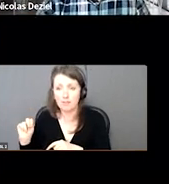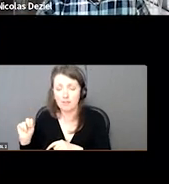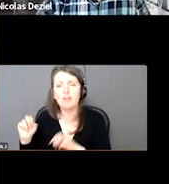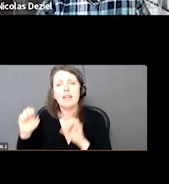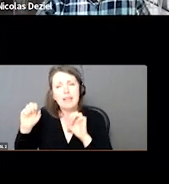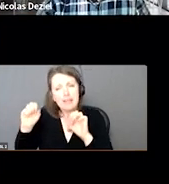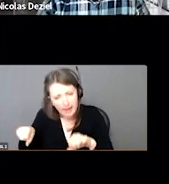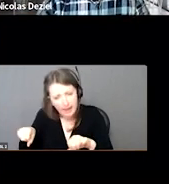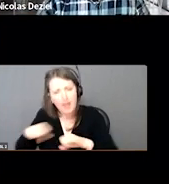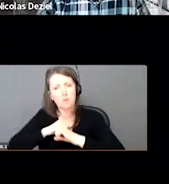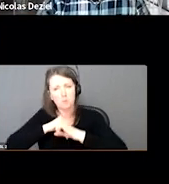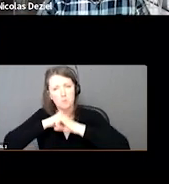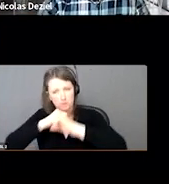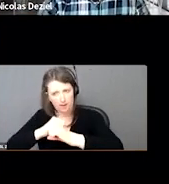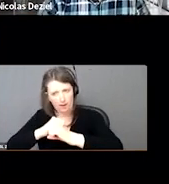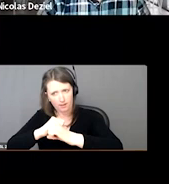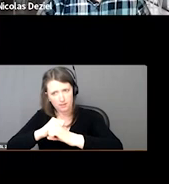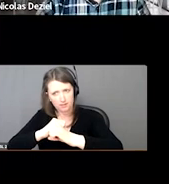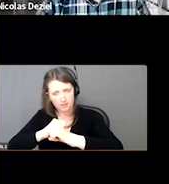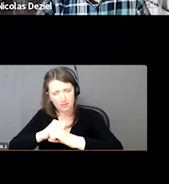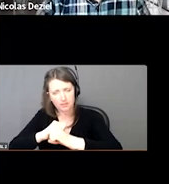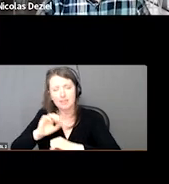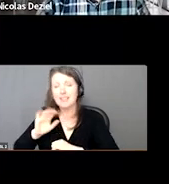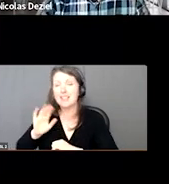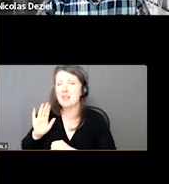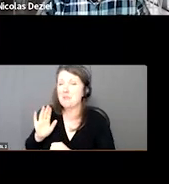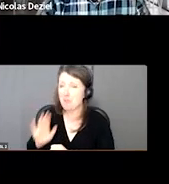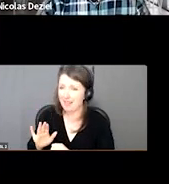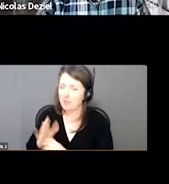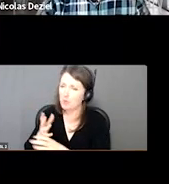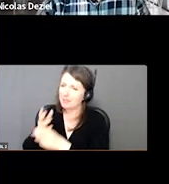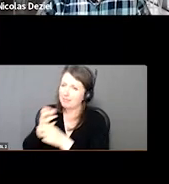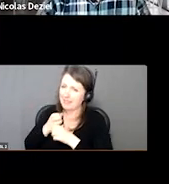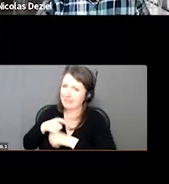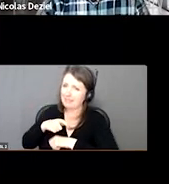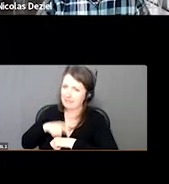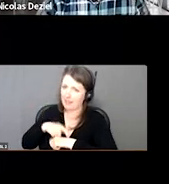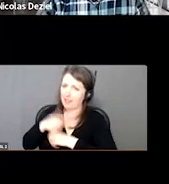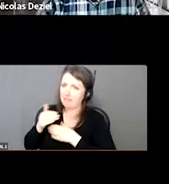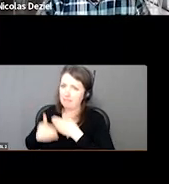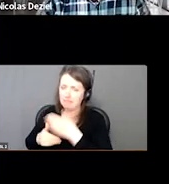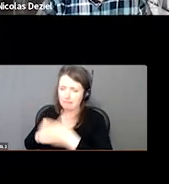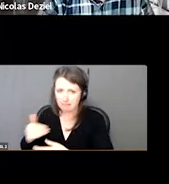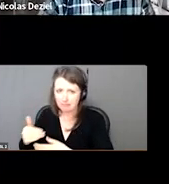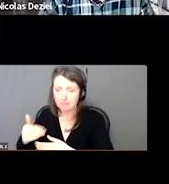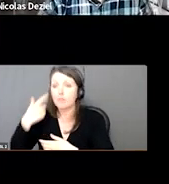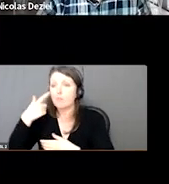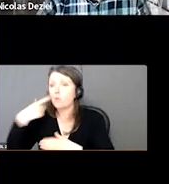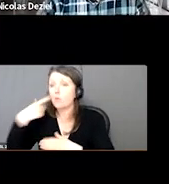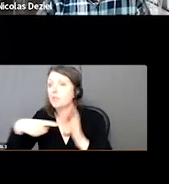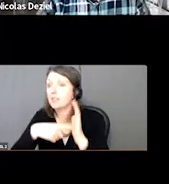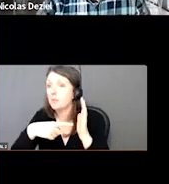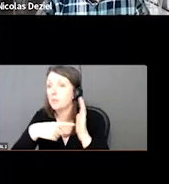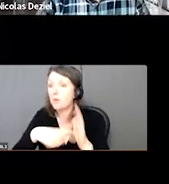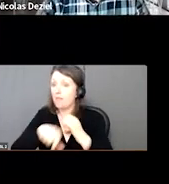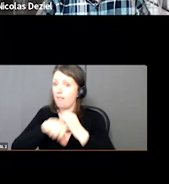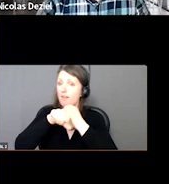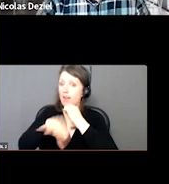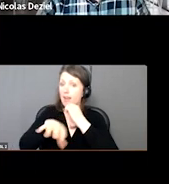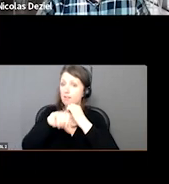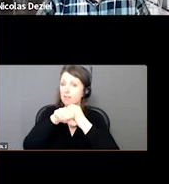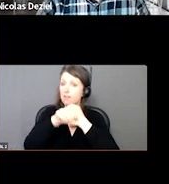right? A slogan, when you start going out in advertising campaigns with a slogan, people at first will